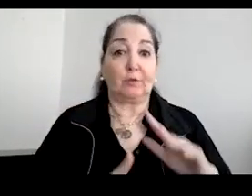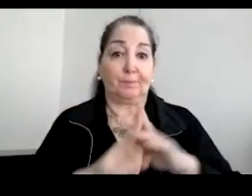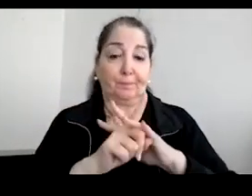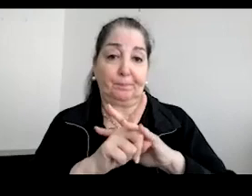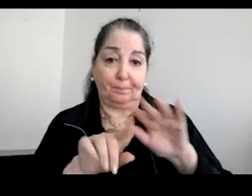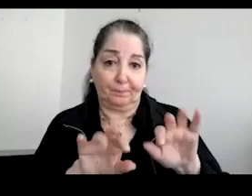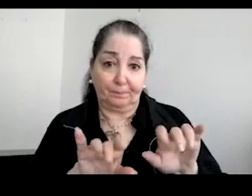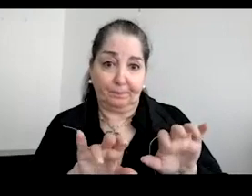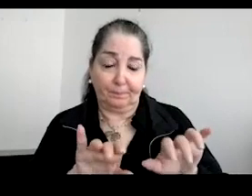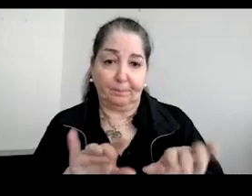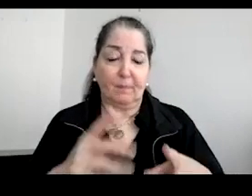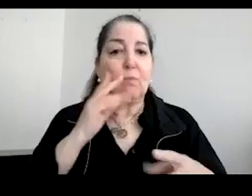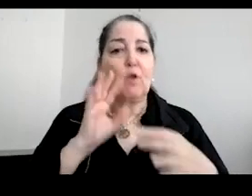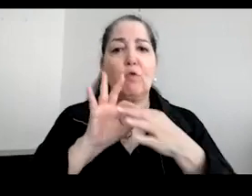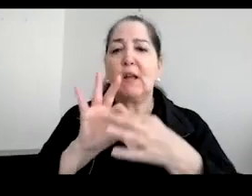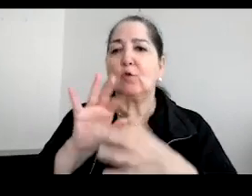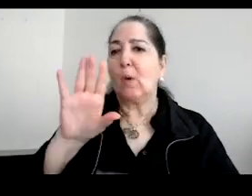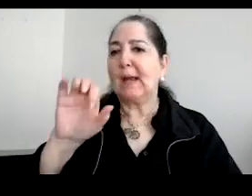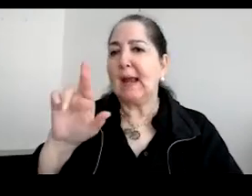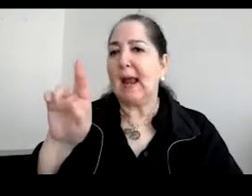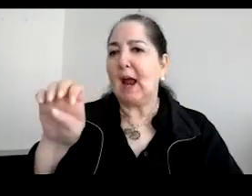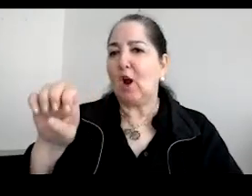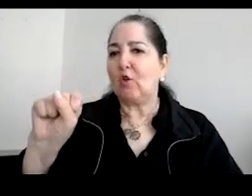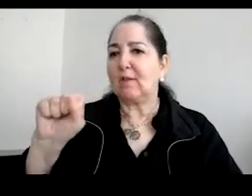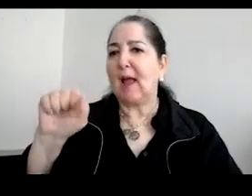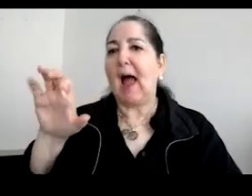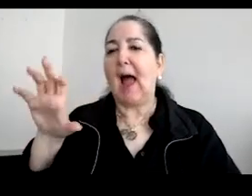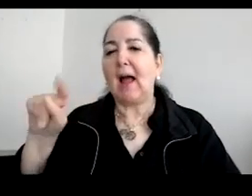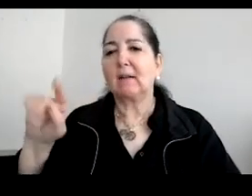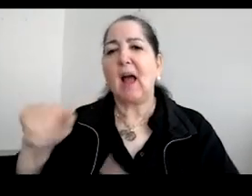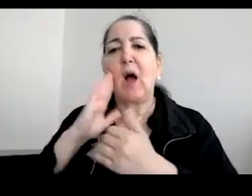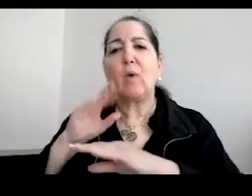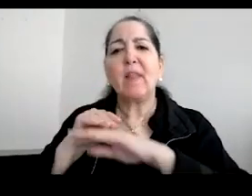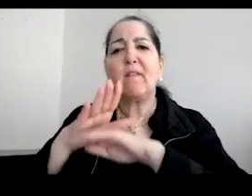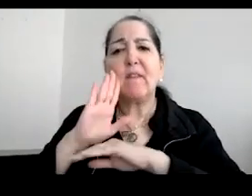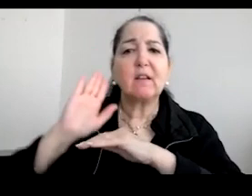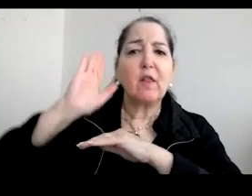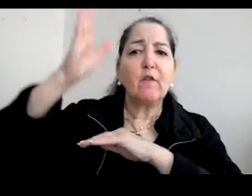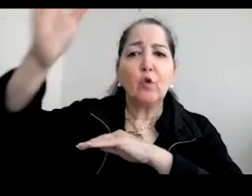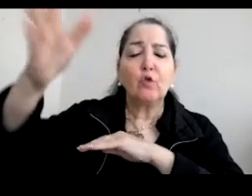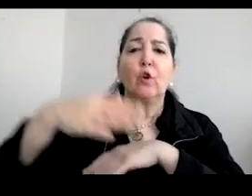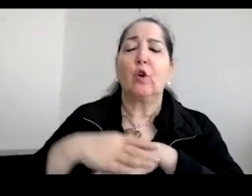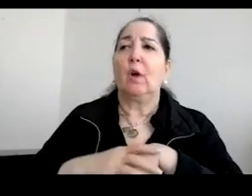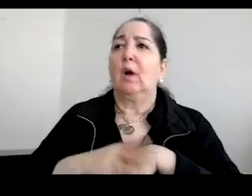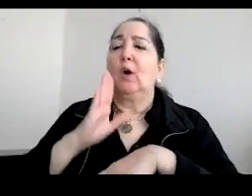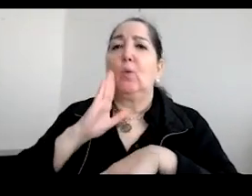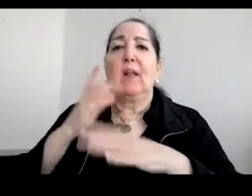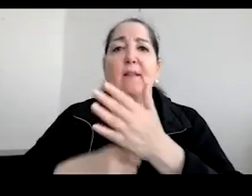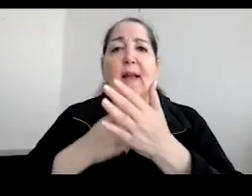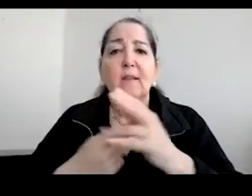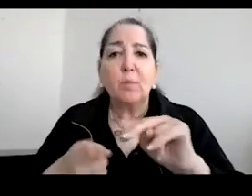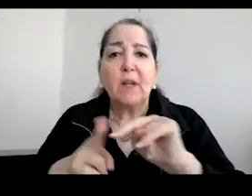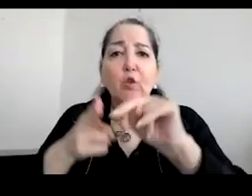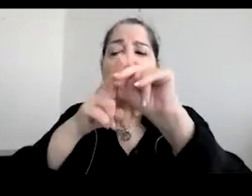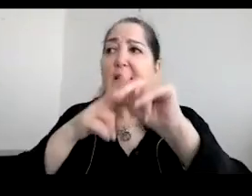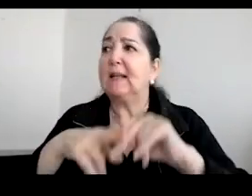regards to the CARES Act, how will it affect us in the long run? Will like taxes be increased by a significant amount in